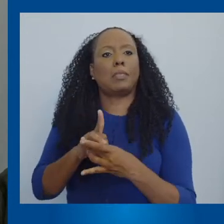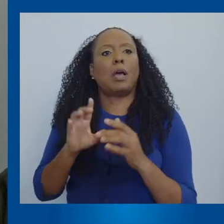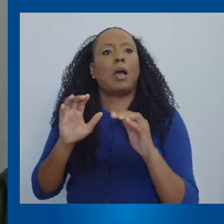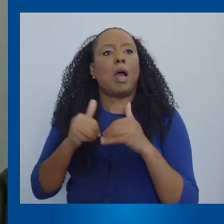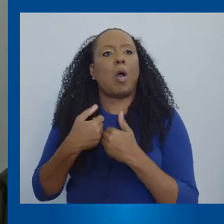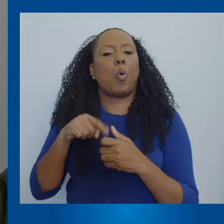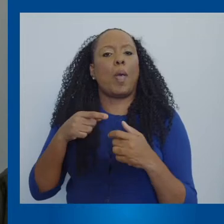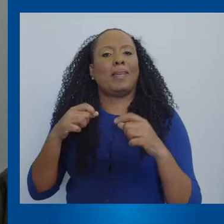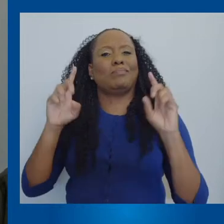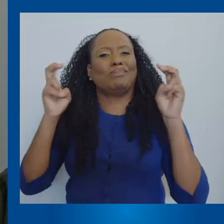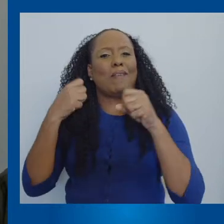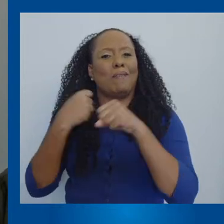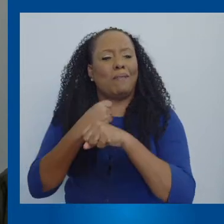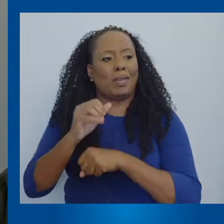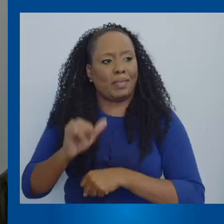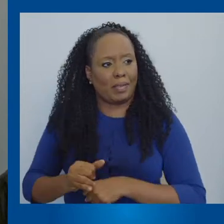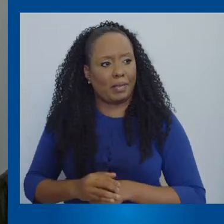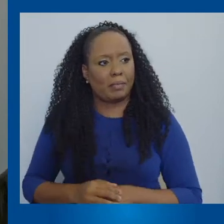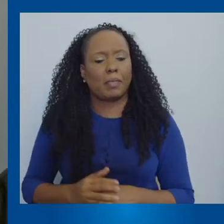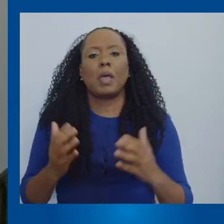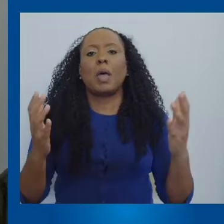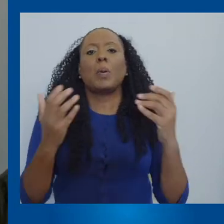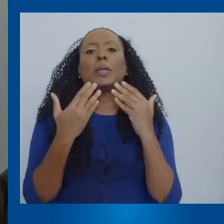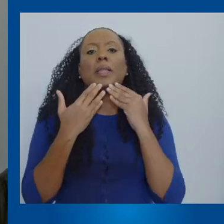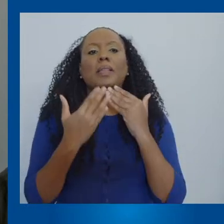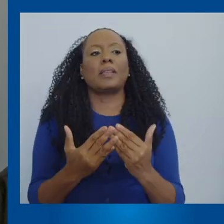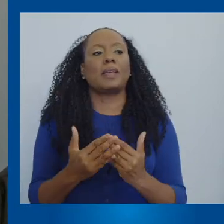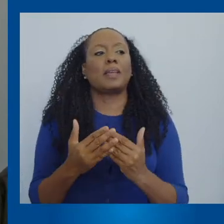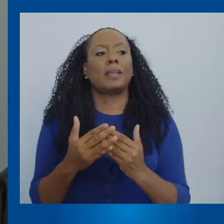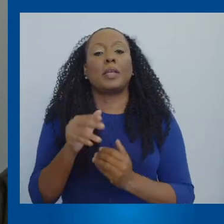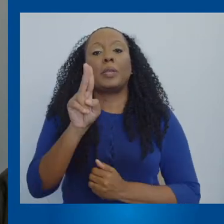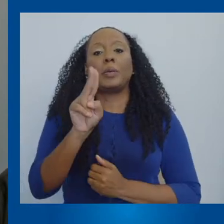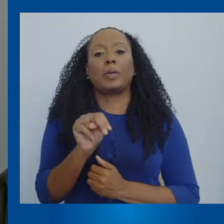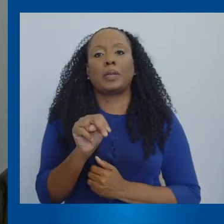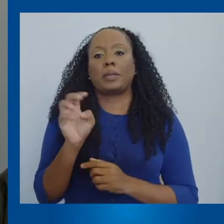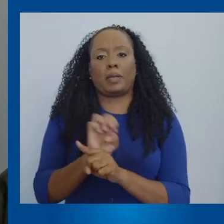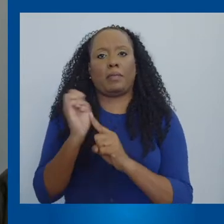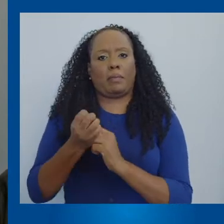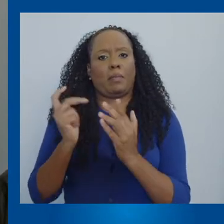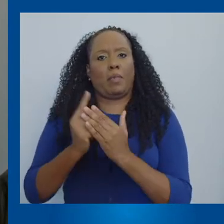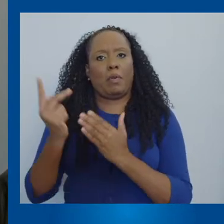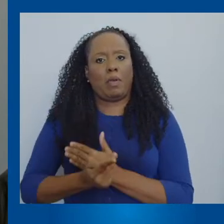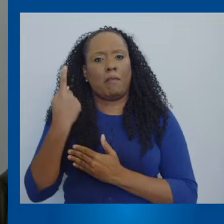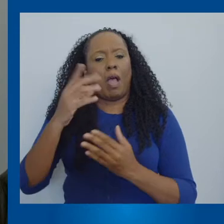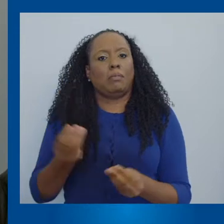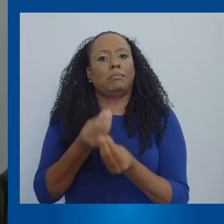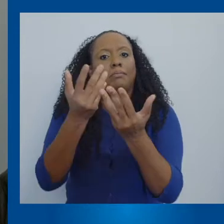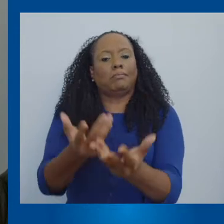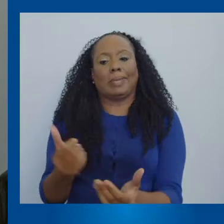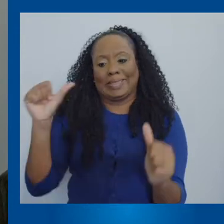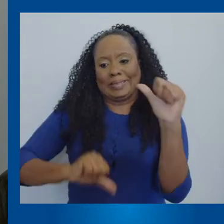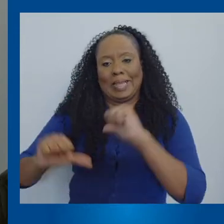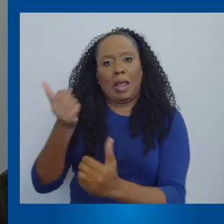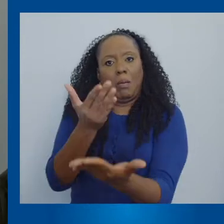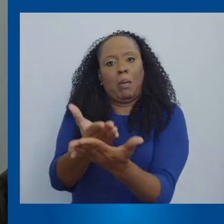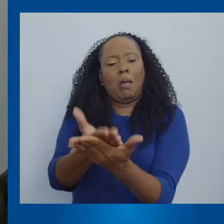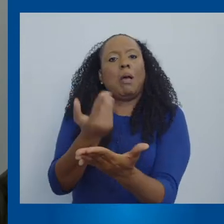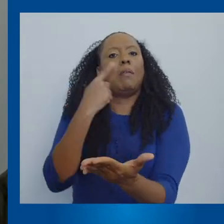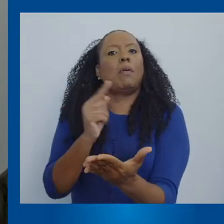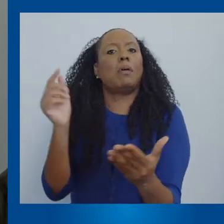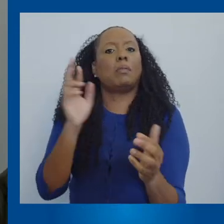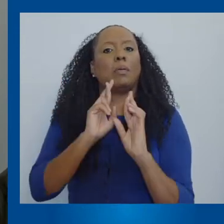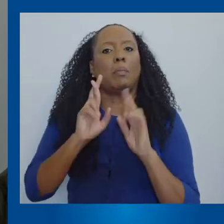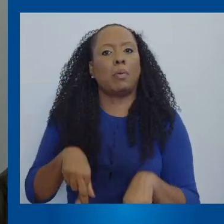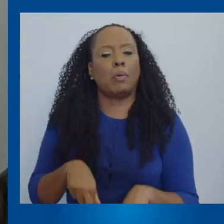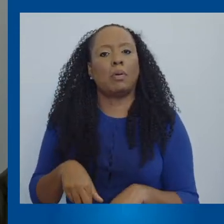I therefore want to thank the United Nations Environmental Programme for providing the scientific basis in this report for